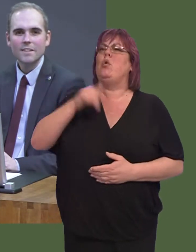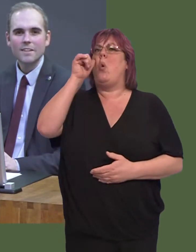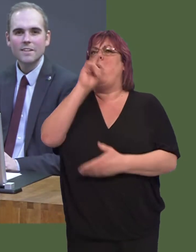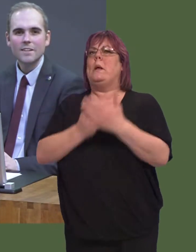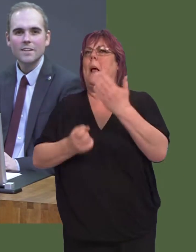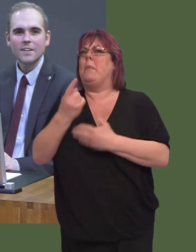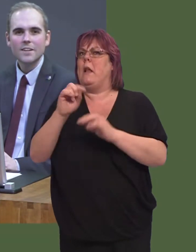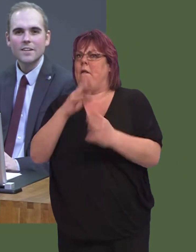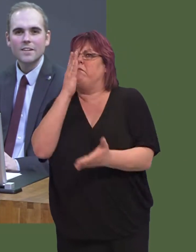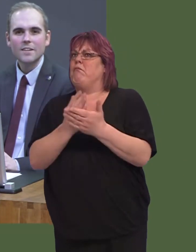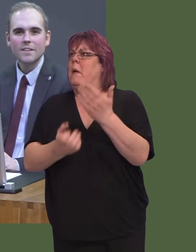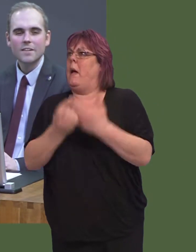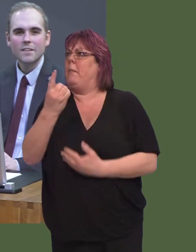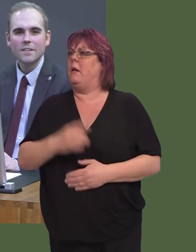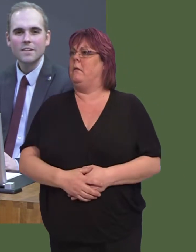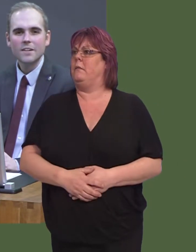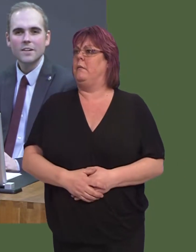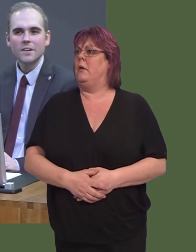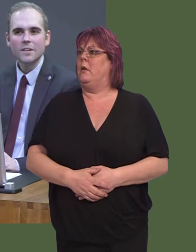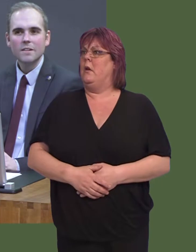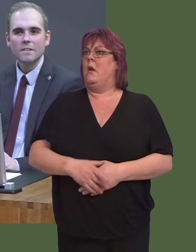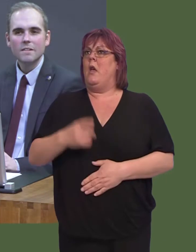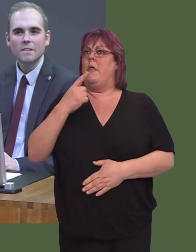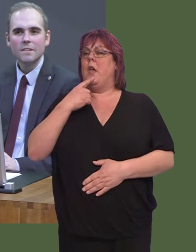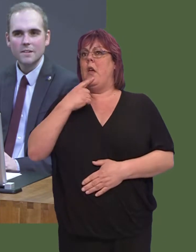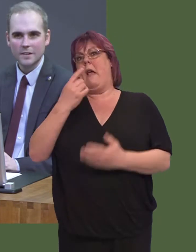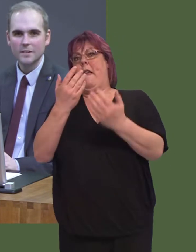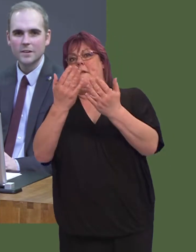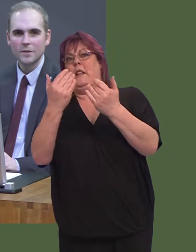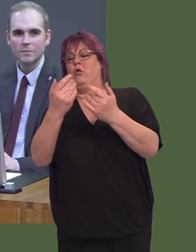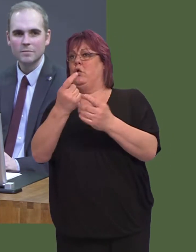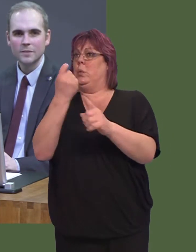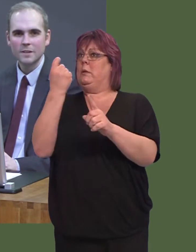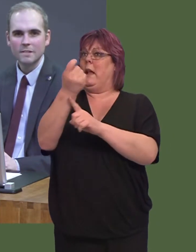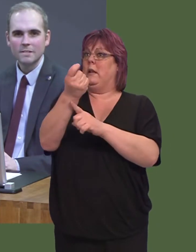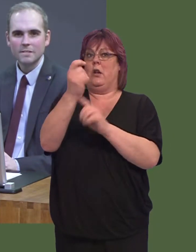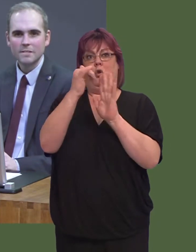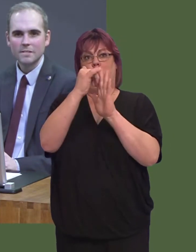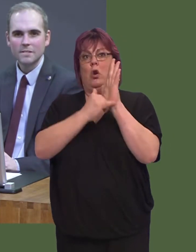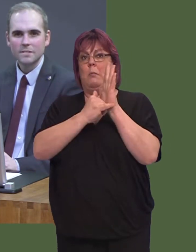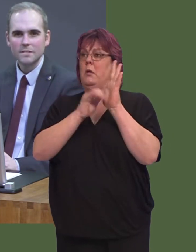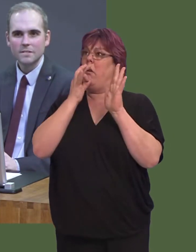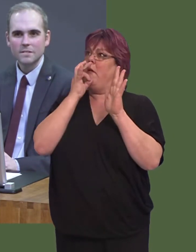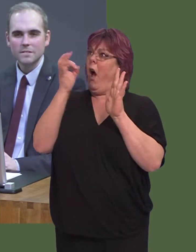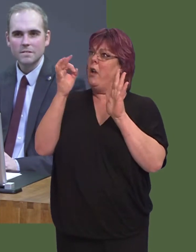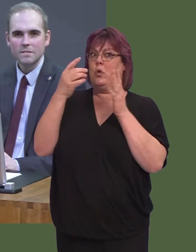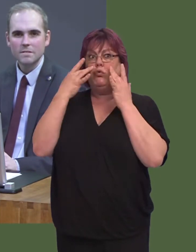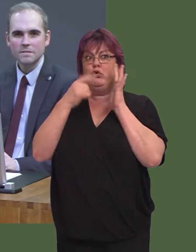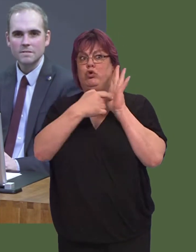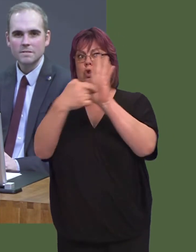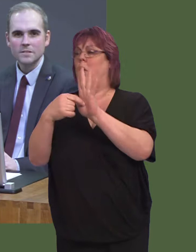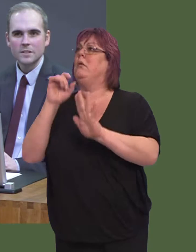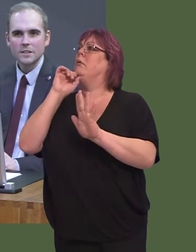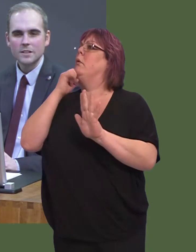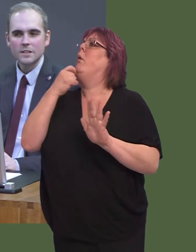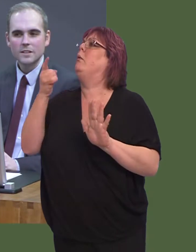want clarity. You won't even publish the invitation to tender document, and that's something that's been done by every other country that makes up the